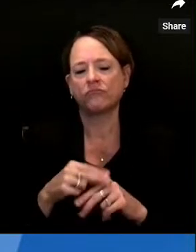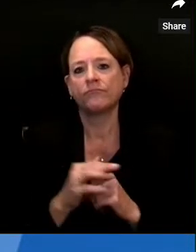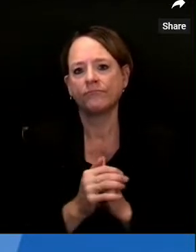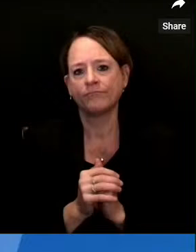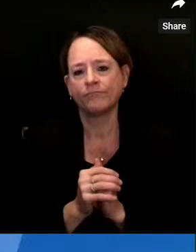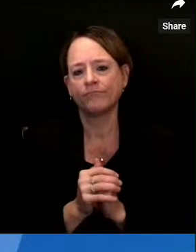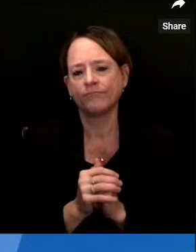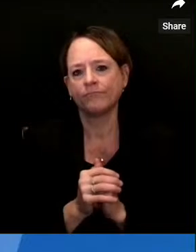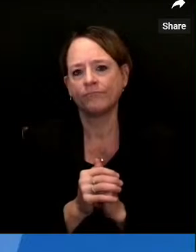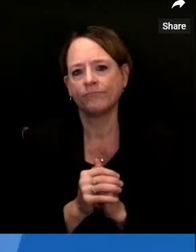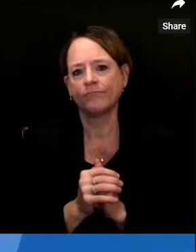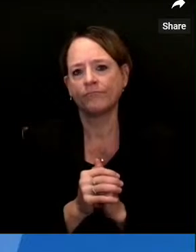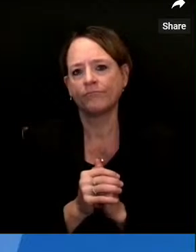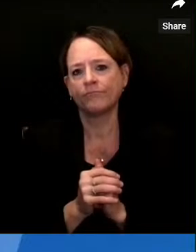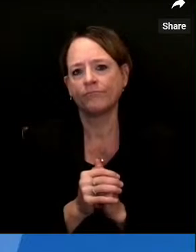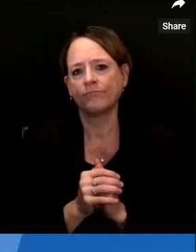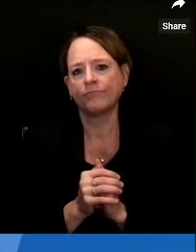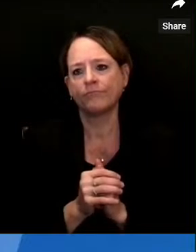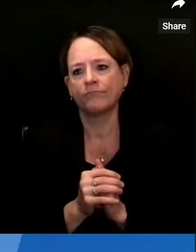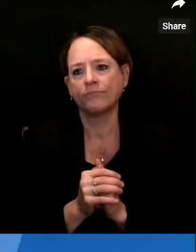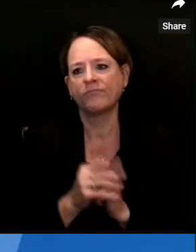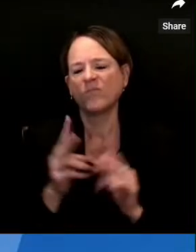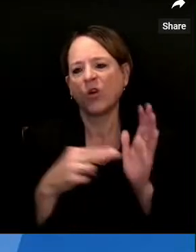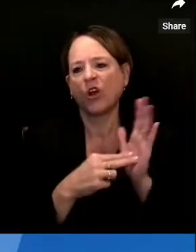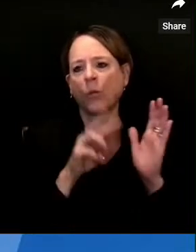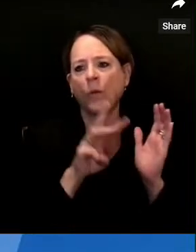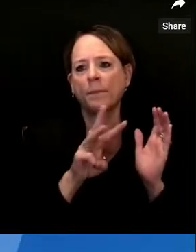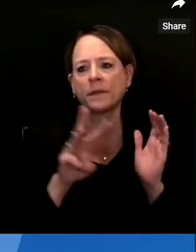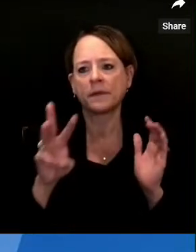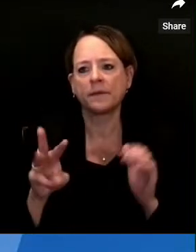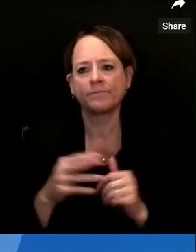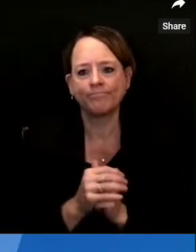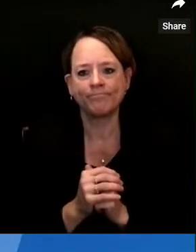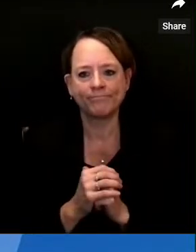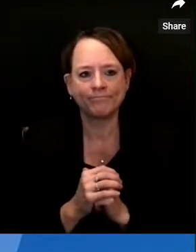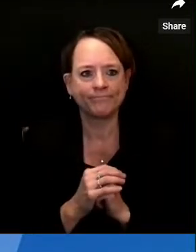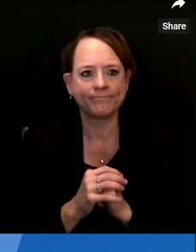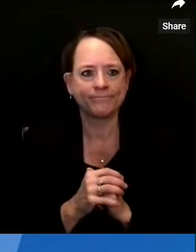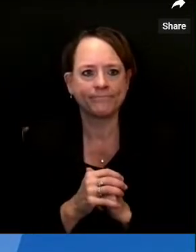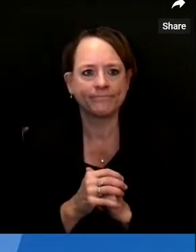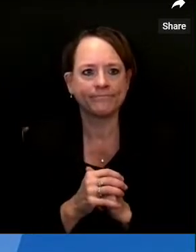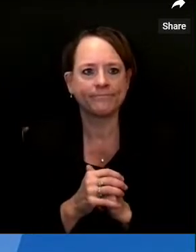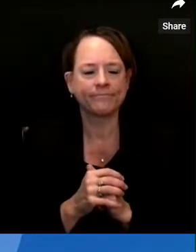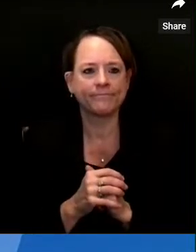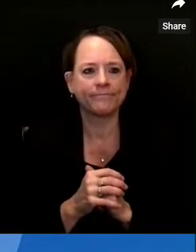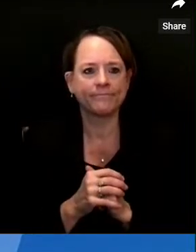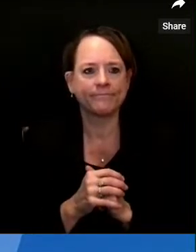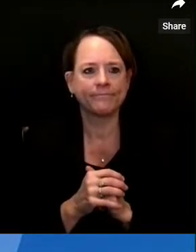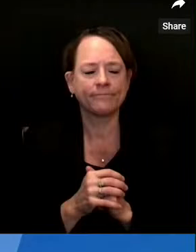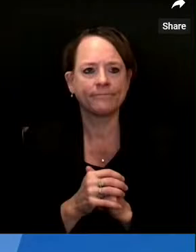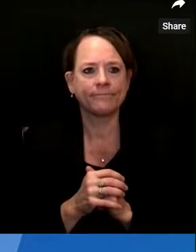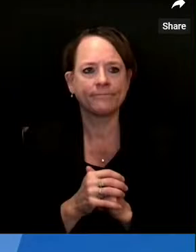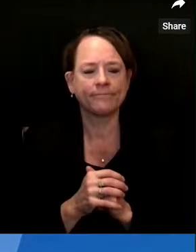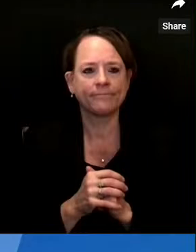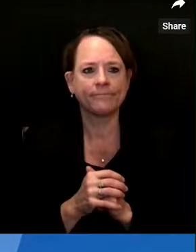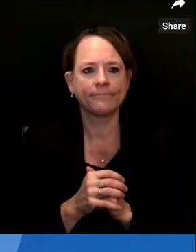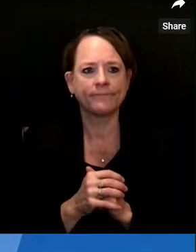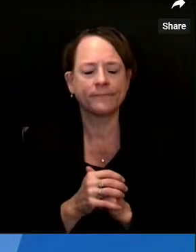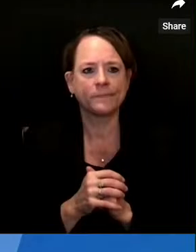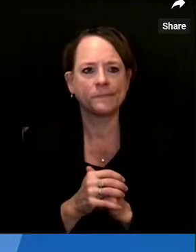Thank you. And we have time for one more question, and that belongs to Eric Richards from WFRV in Green Bay. Eric?